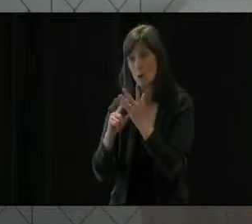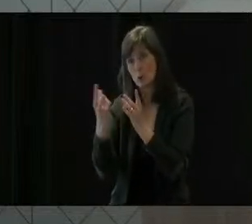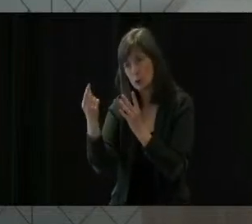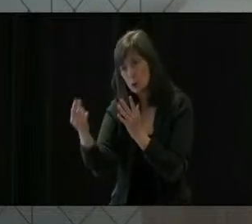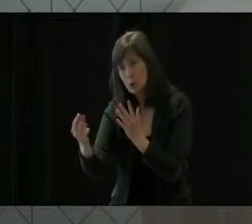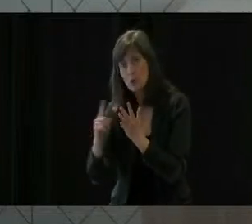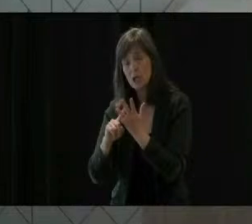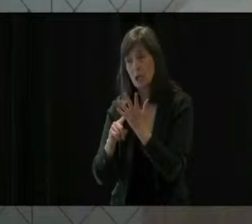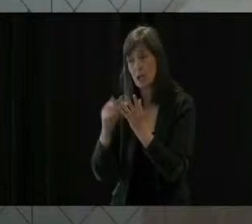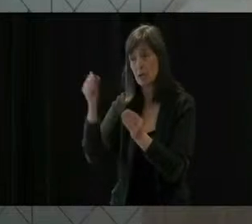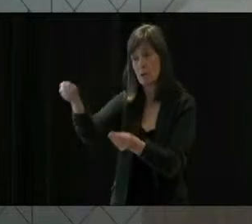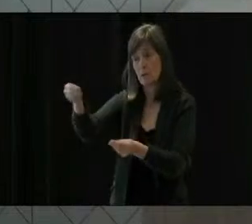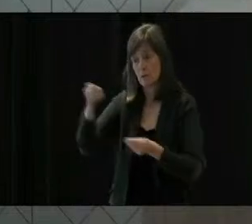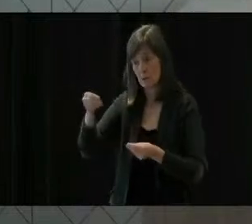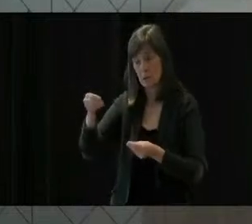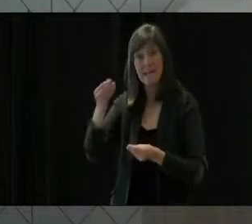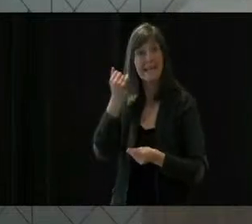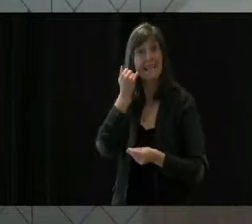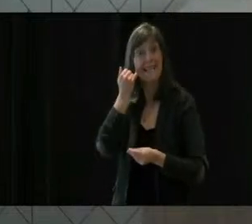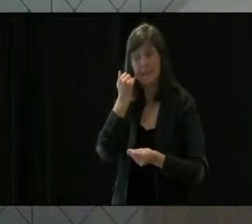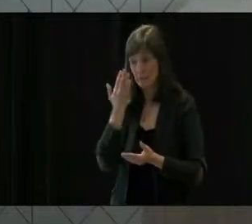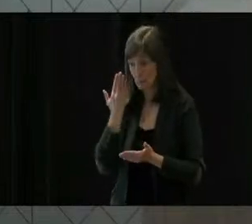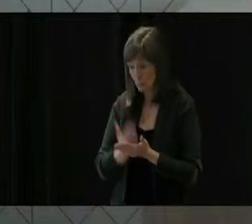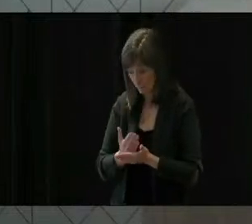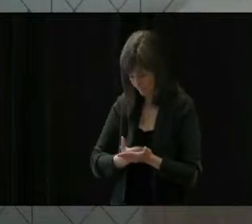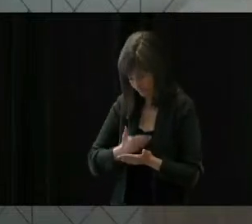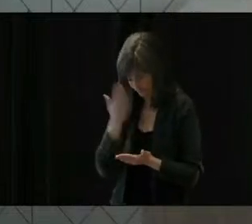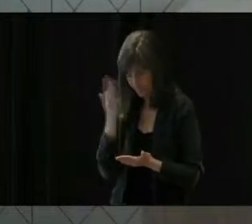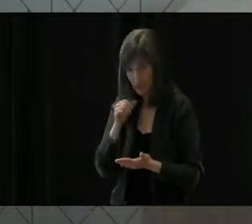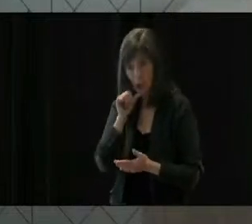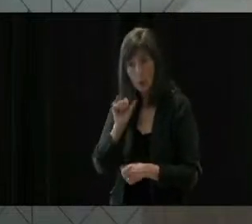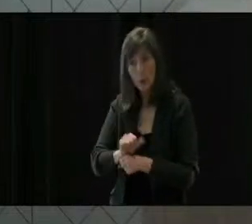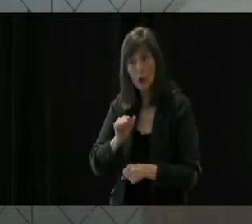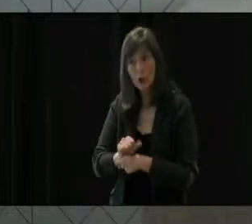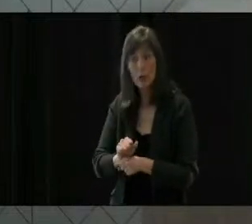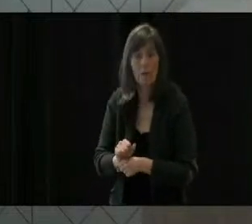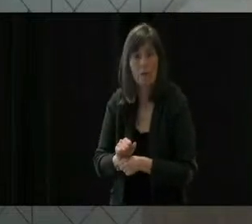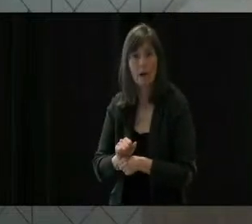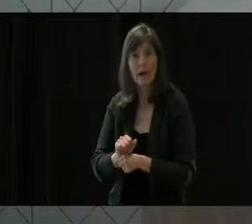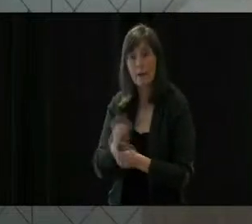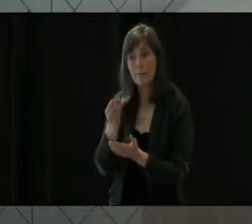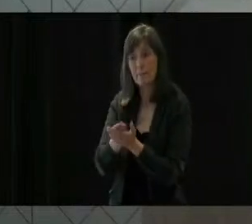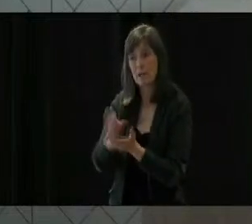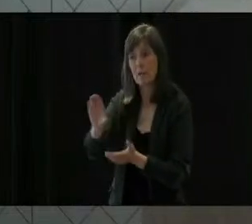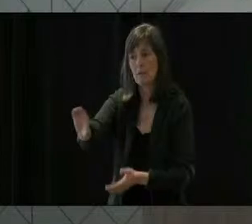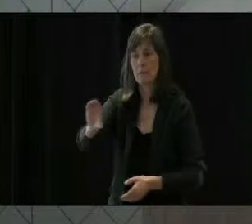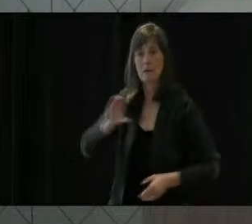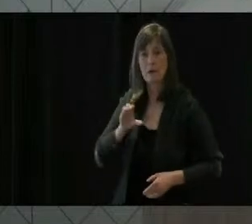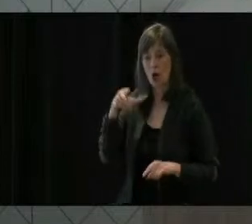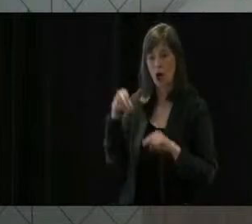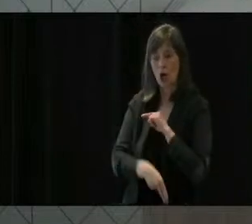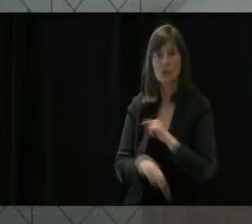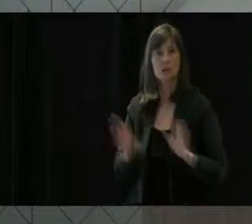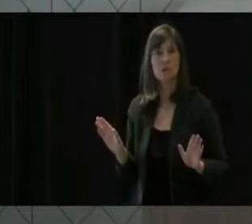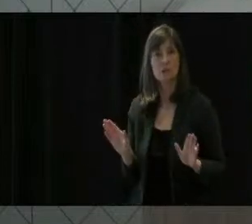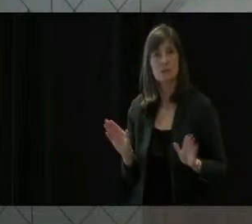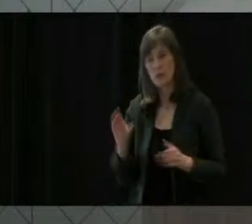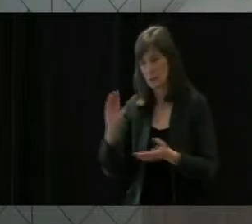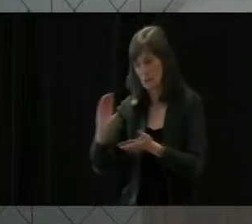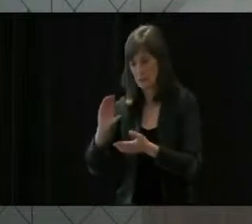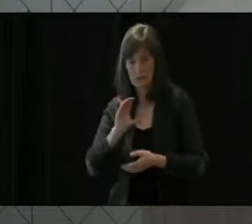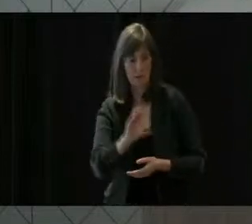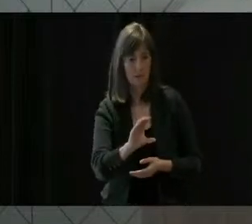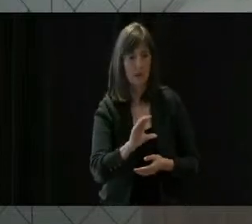And if you're not achieving it, you should stop and put the money to better use. So the nutshell answer to